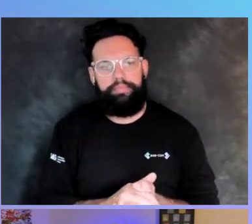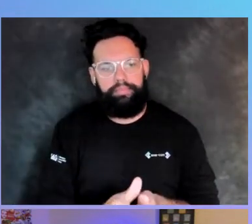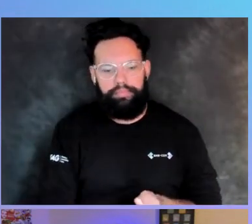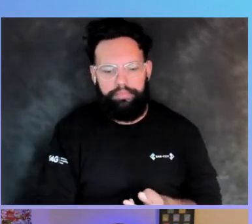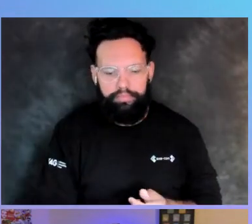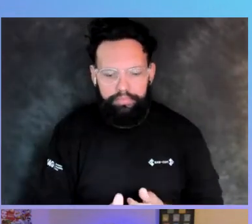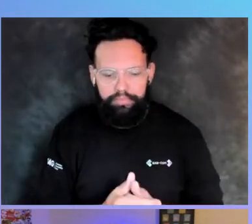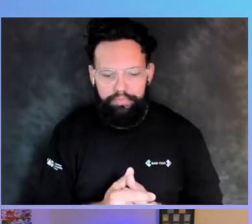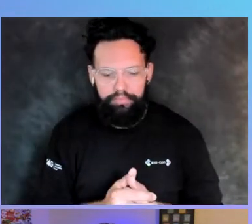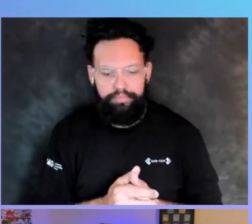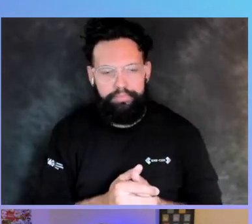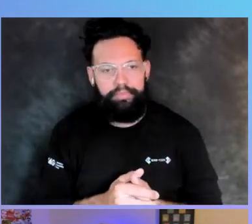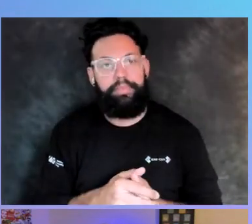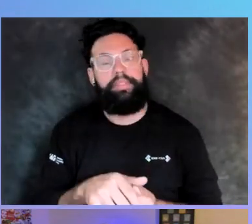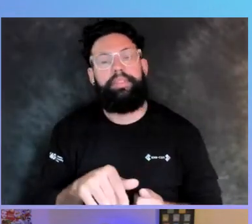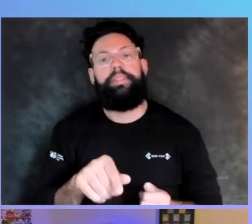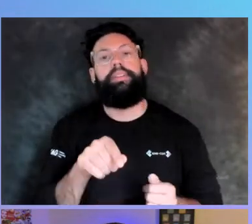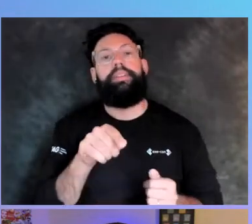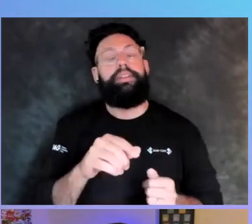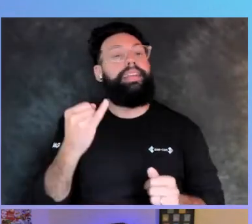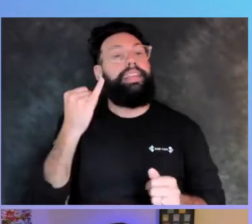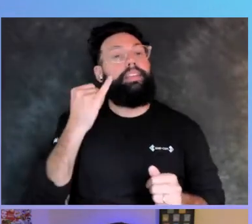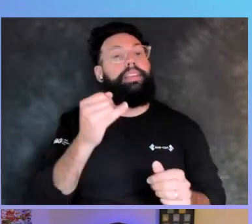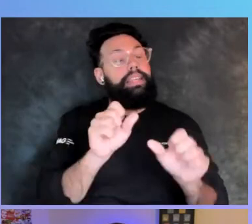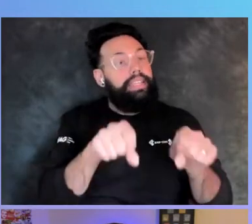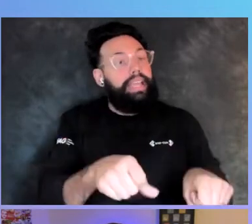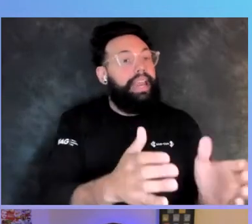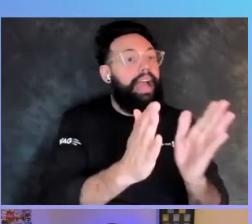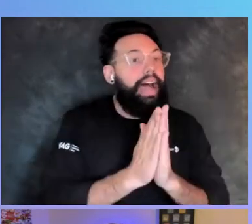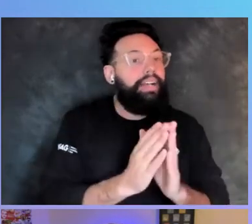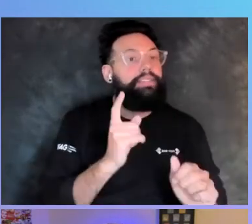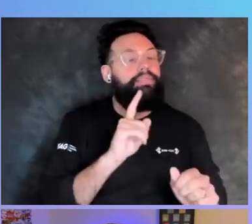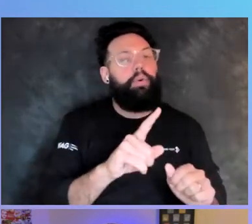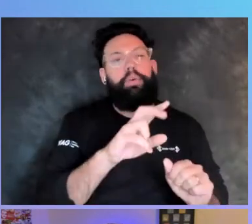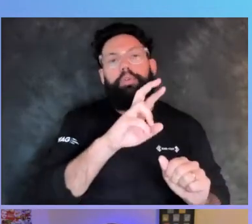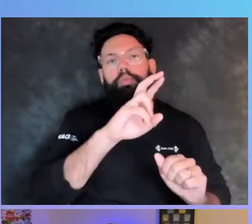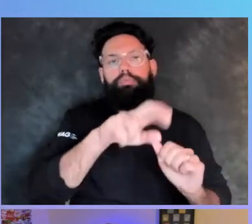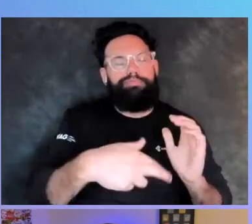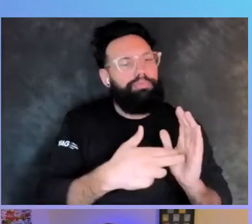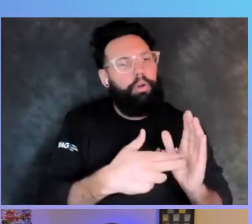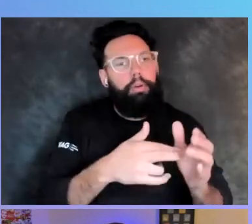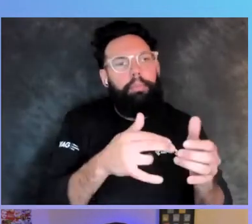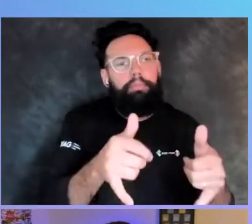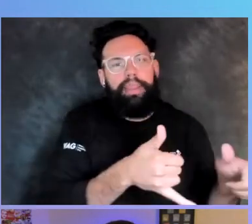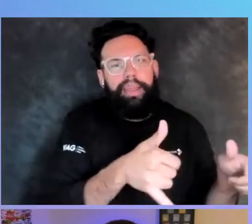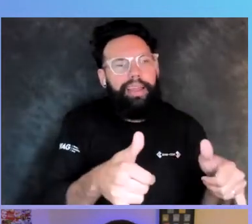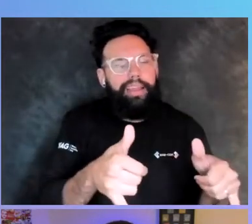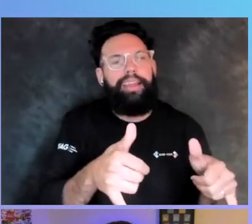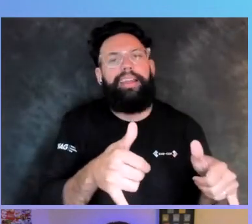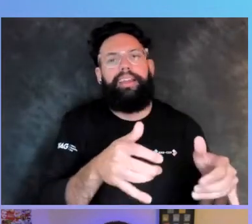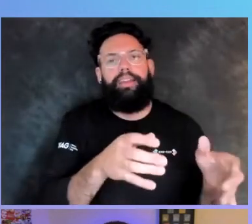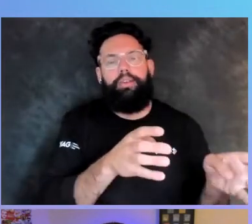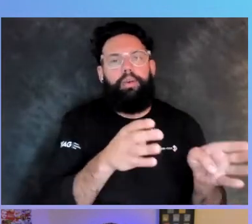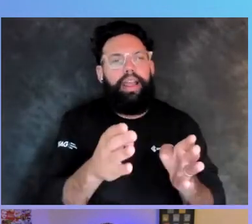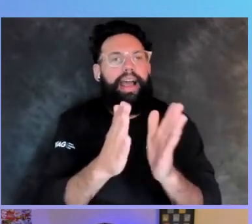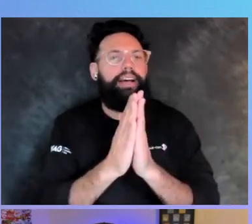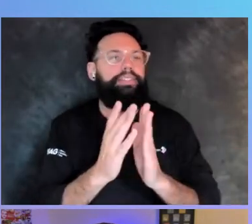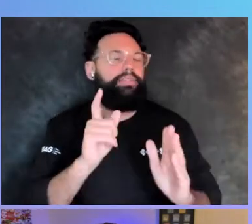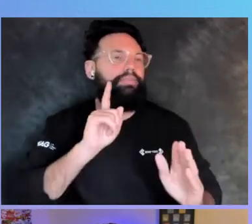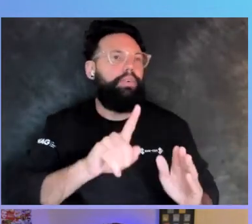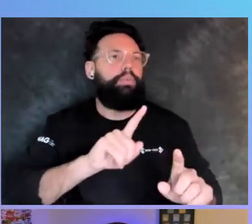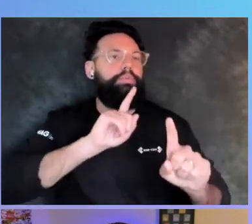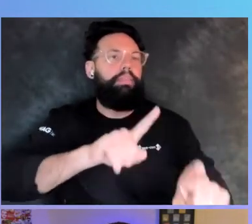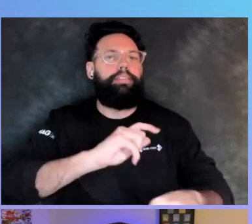prompting changes, like asking it to role play or to output its responses for a given audience. In this task, I'm asking